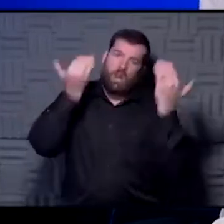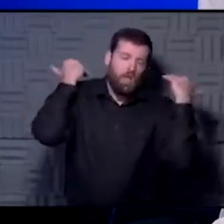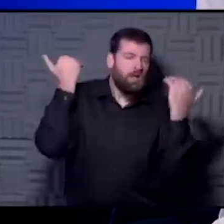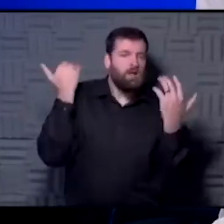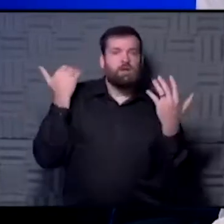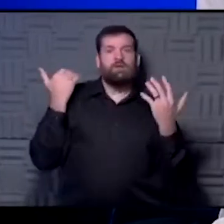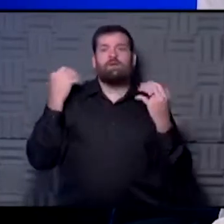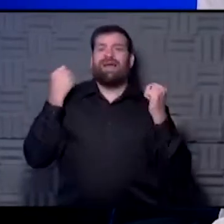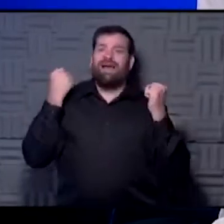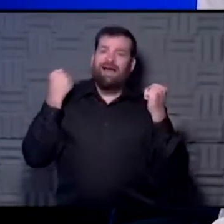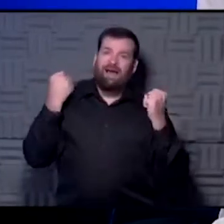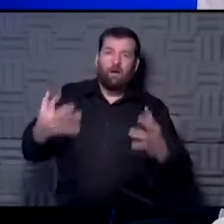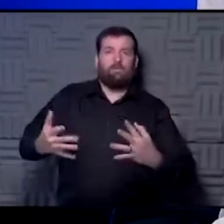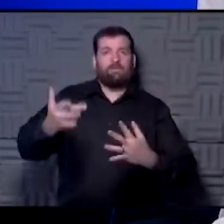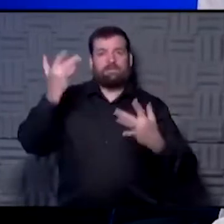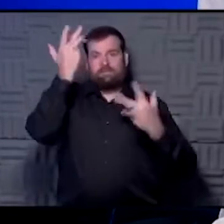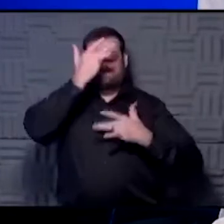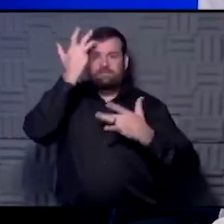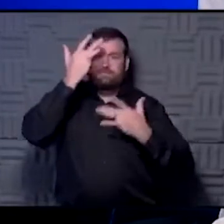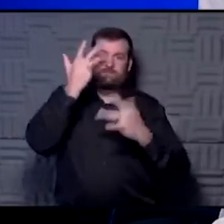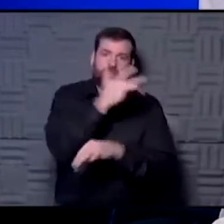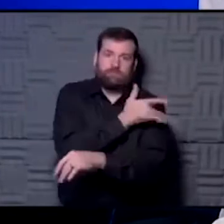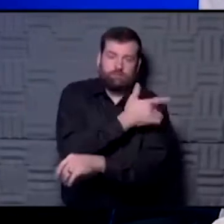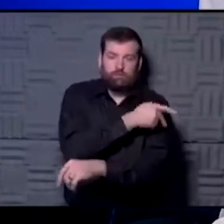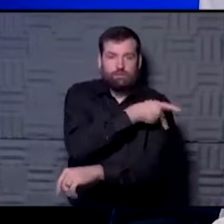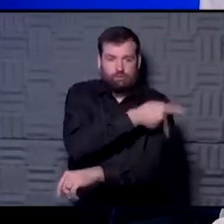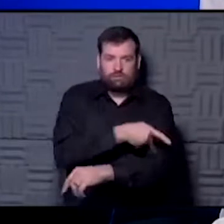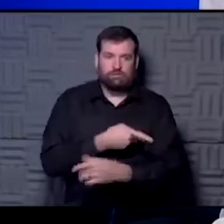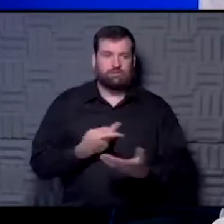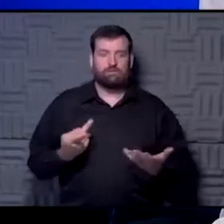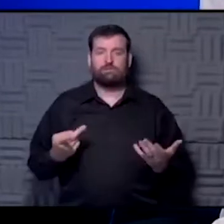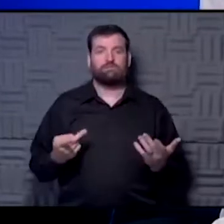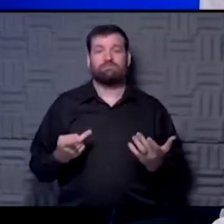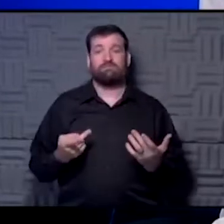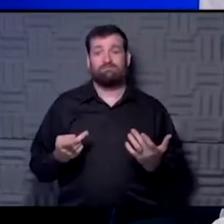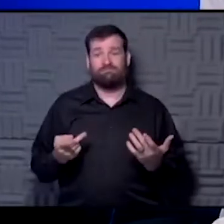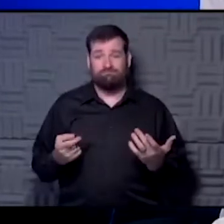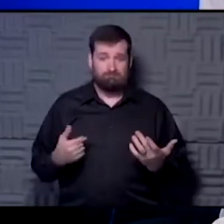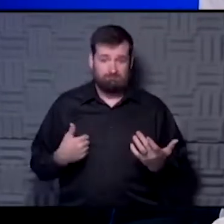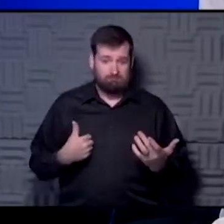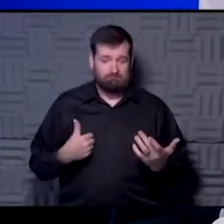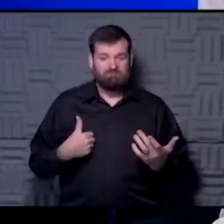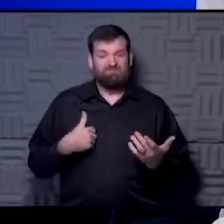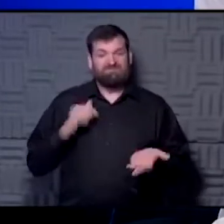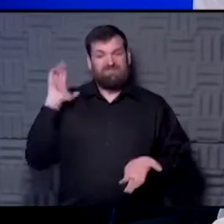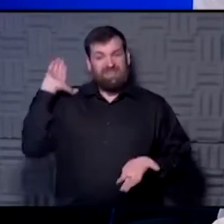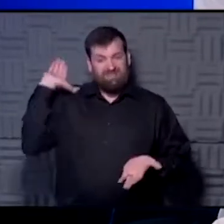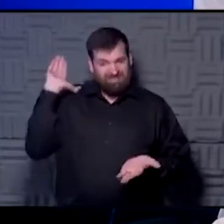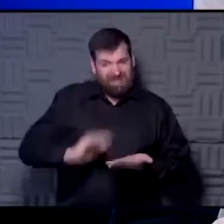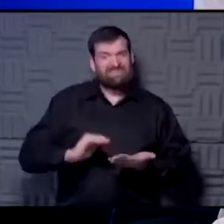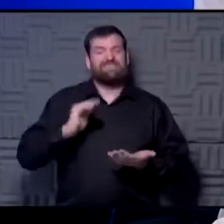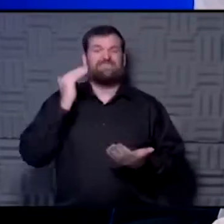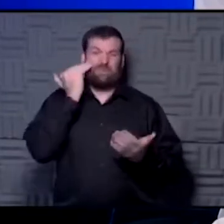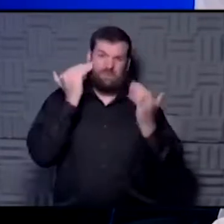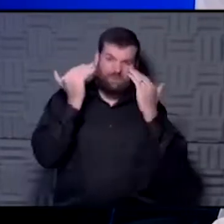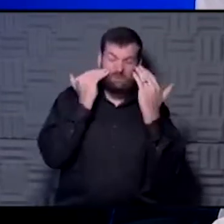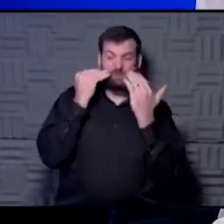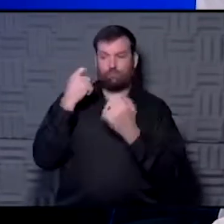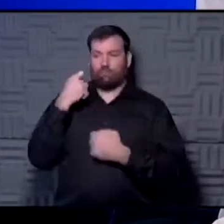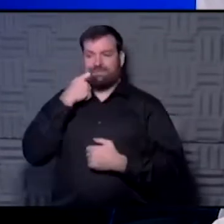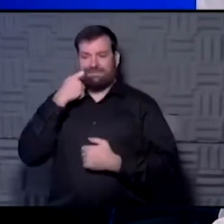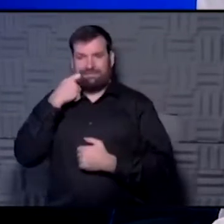intensity of the number of patients, and things were not we just didn't know as much. I think if you look at the more